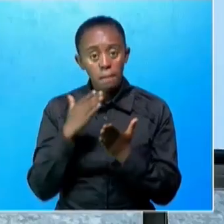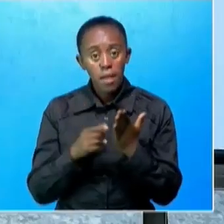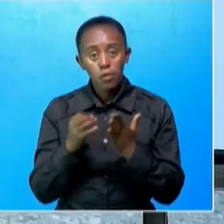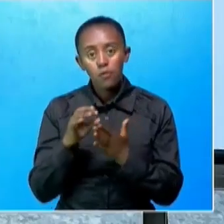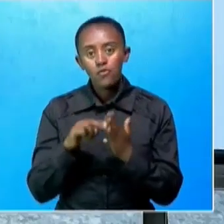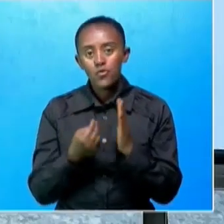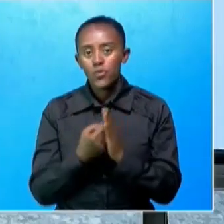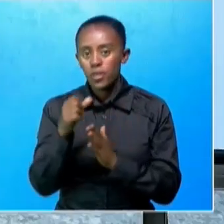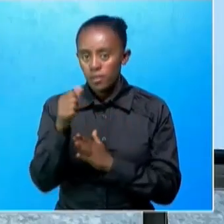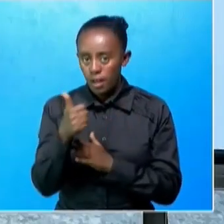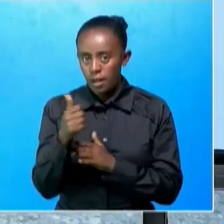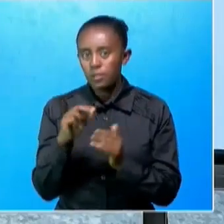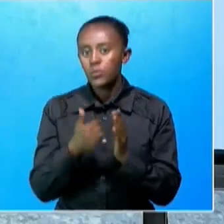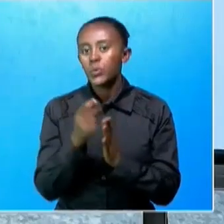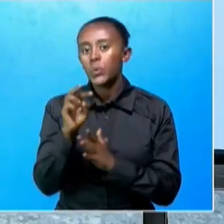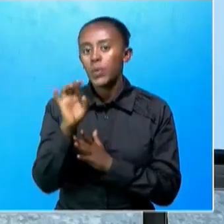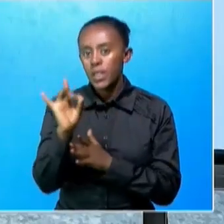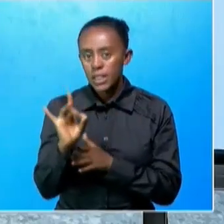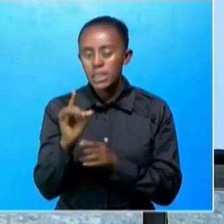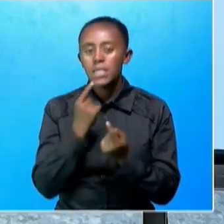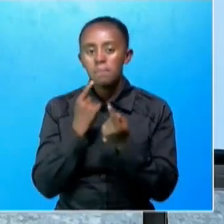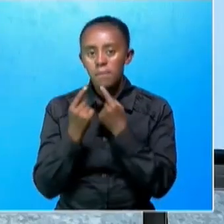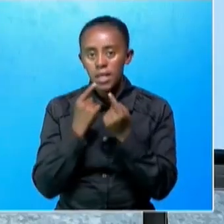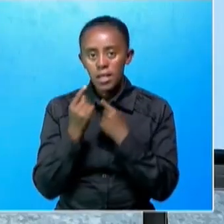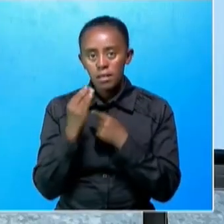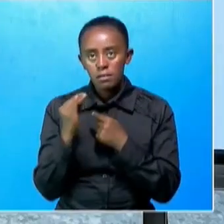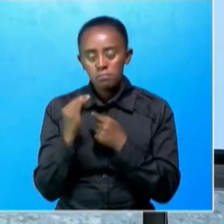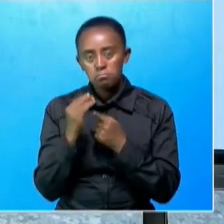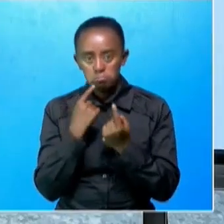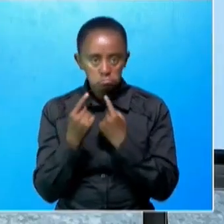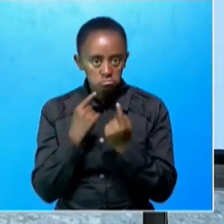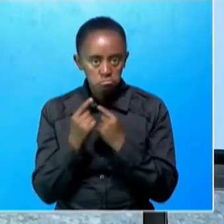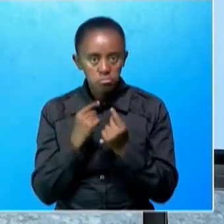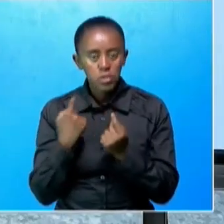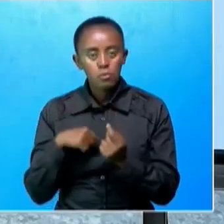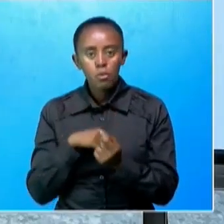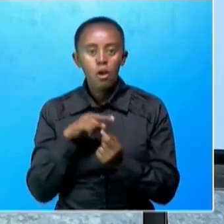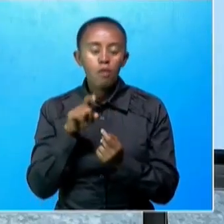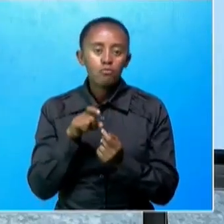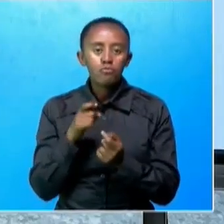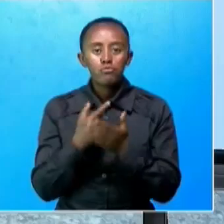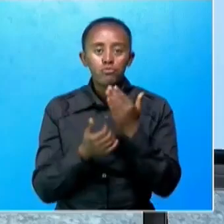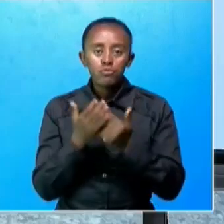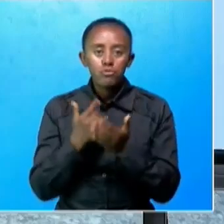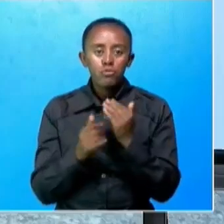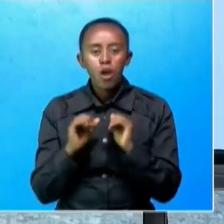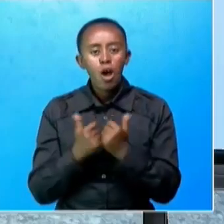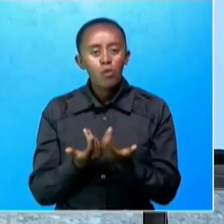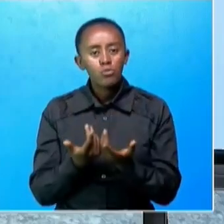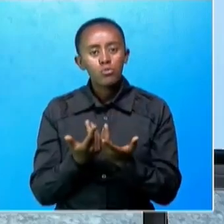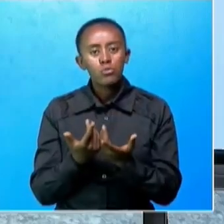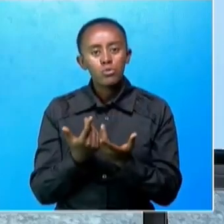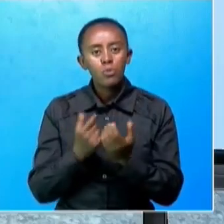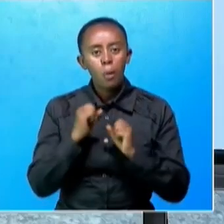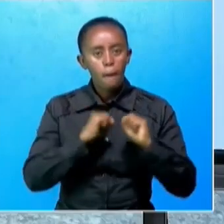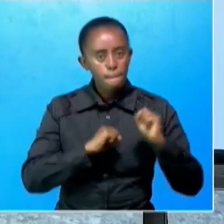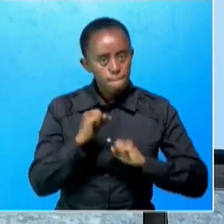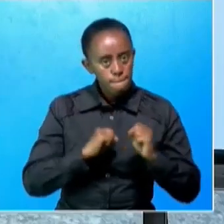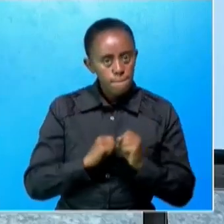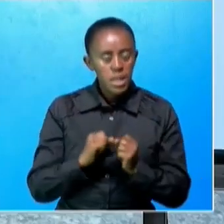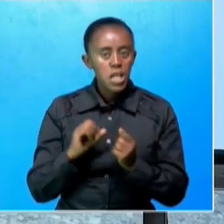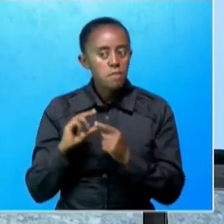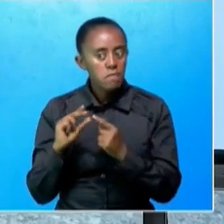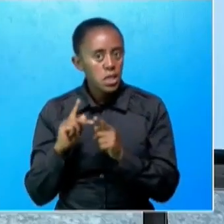10, Lesson 28. Speaking, we have to talk about how to compare things,